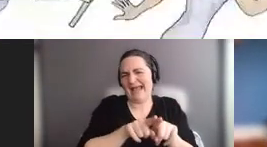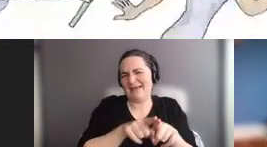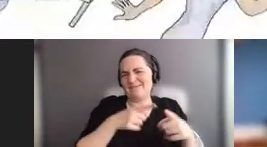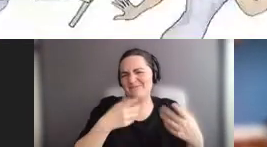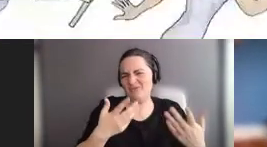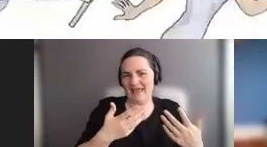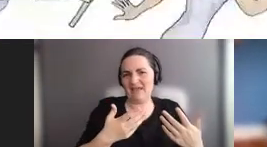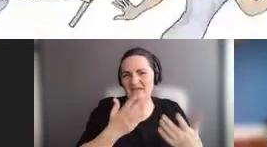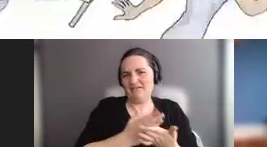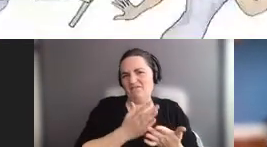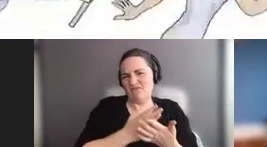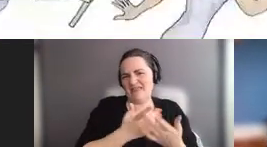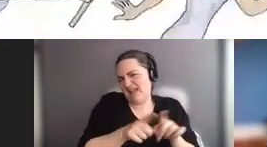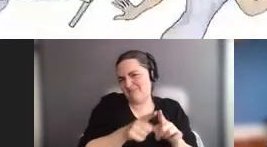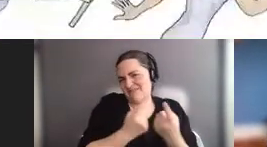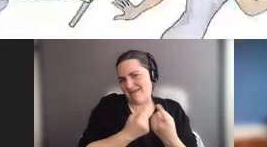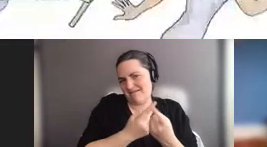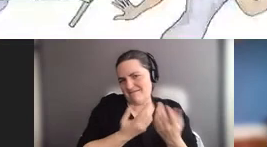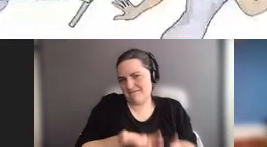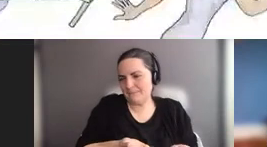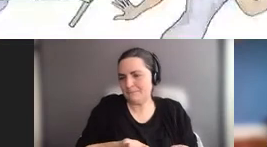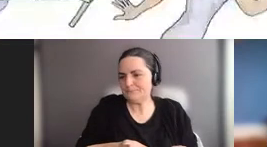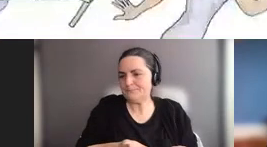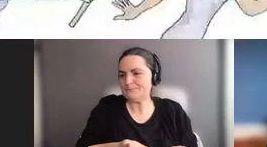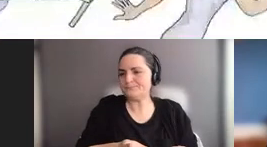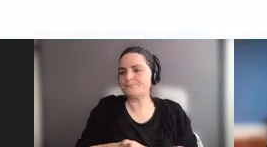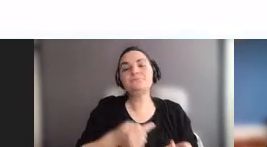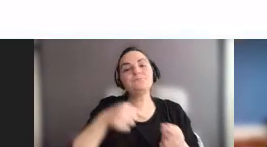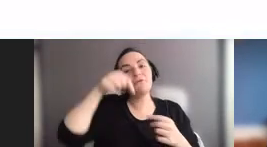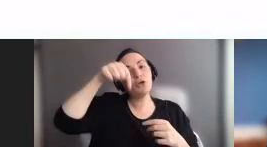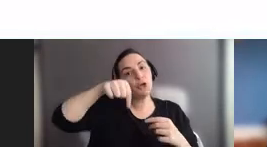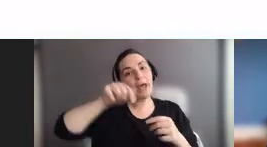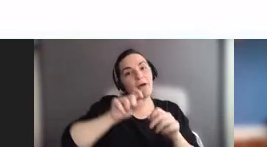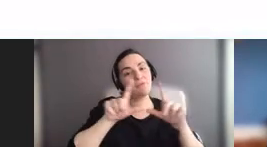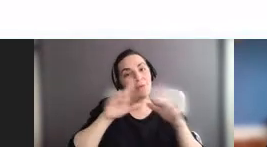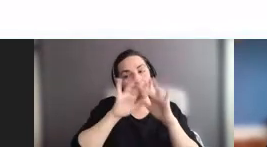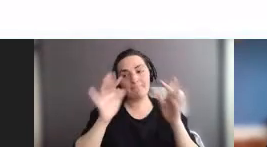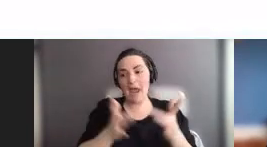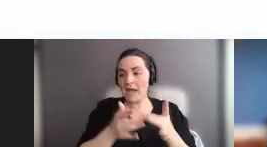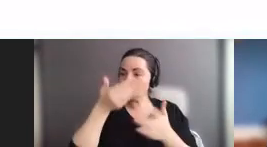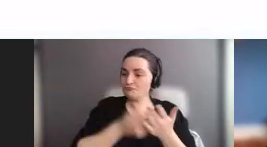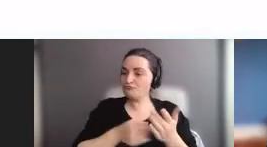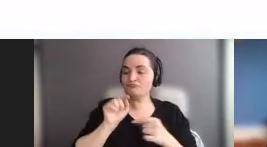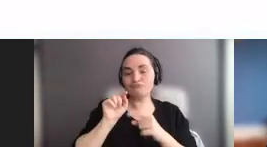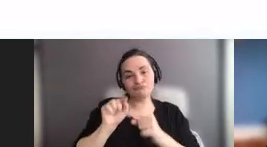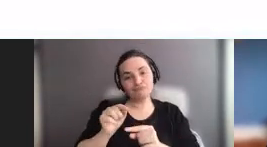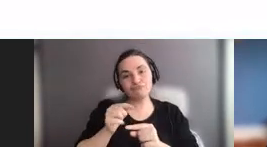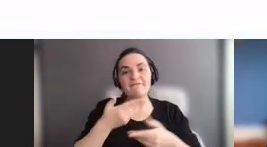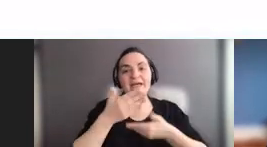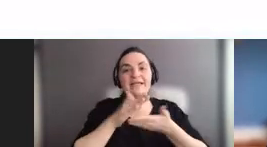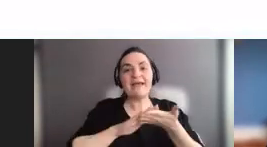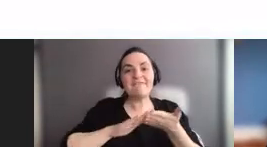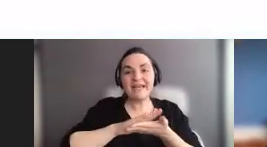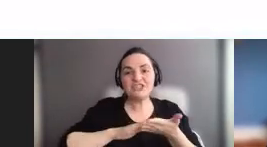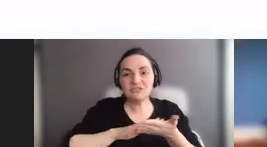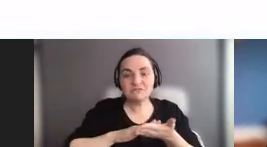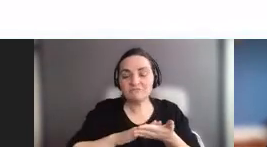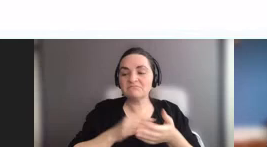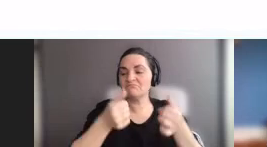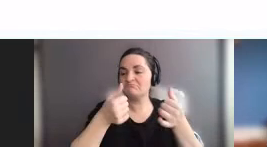just go down the page a little bit here. So we've got definitions here. It talks about feedback.